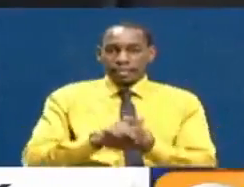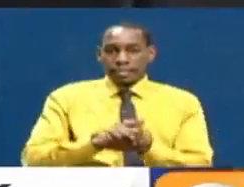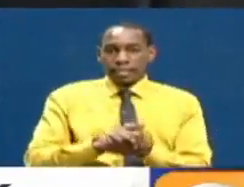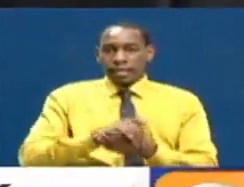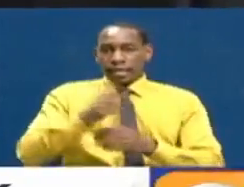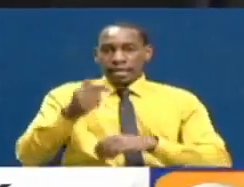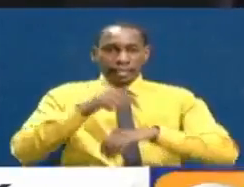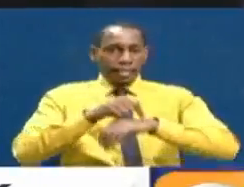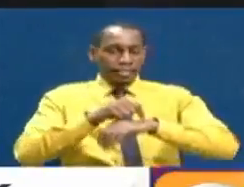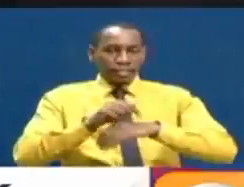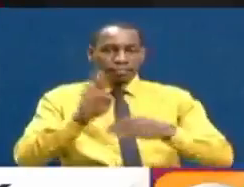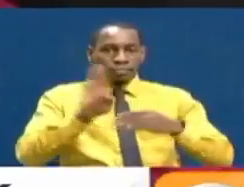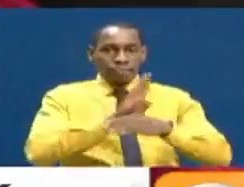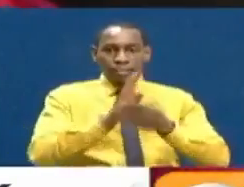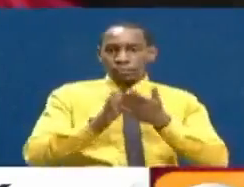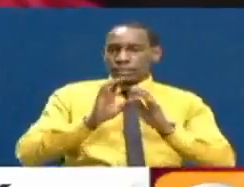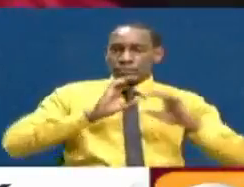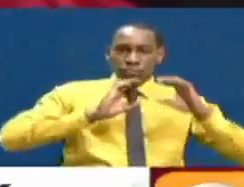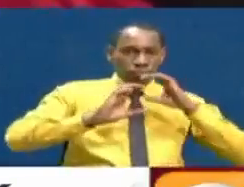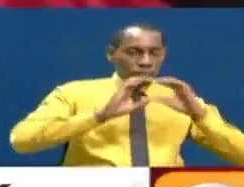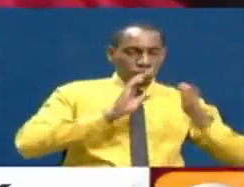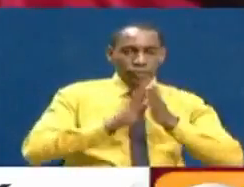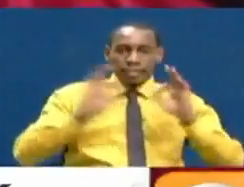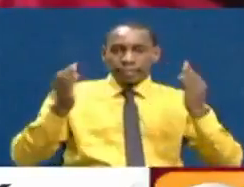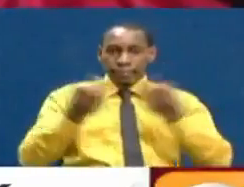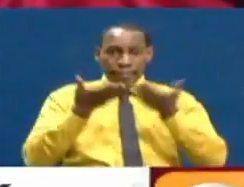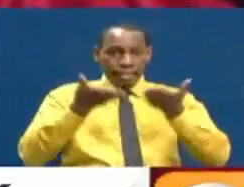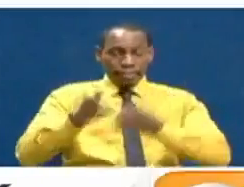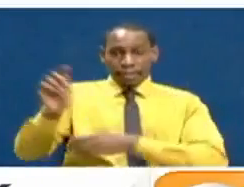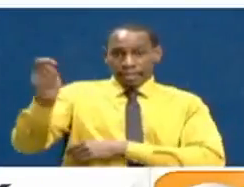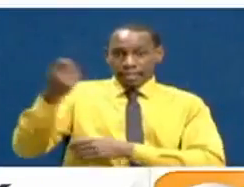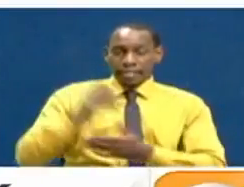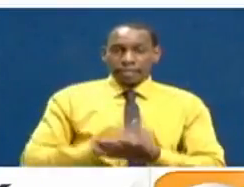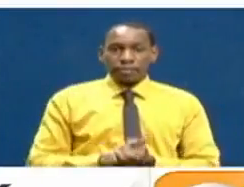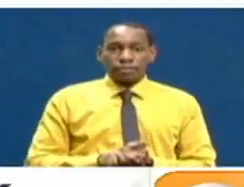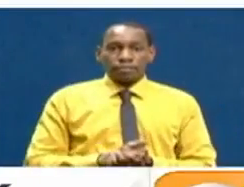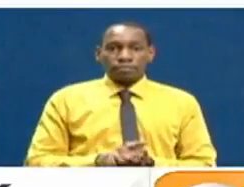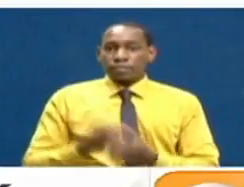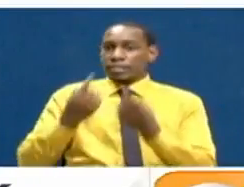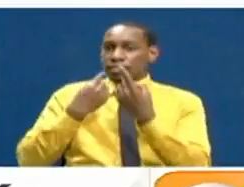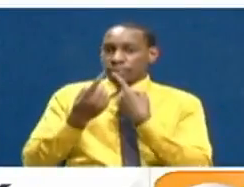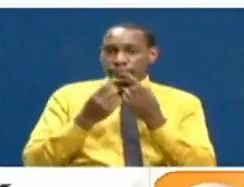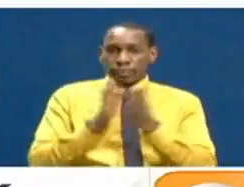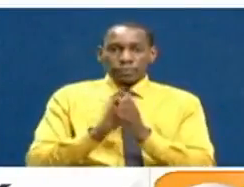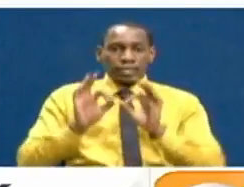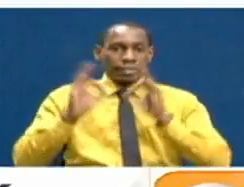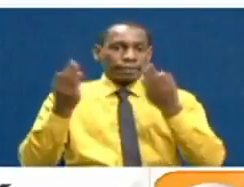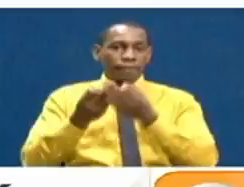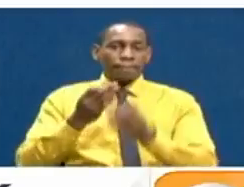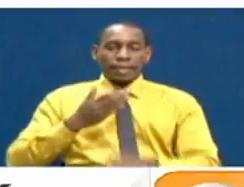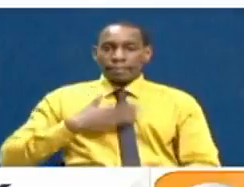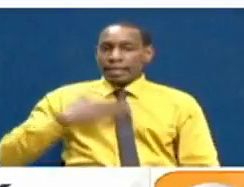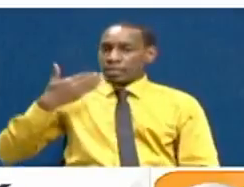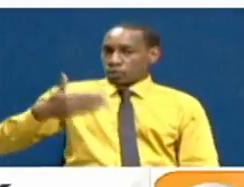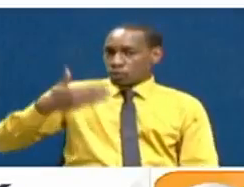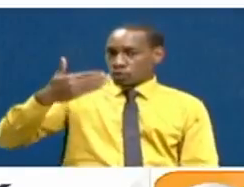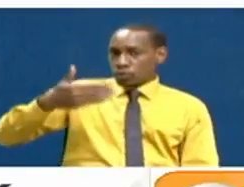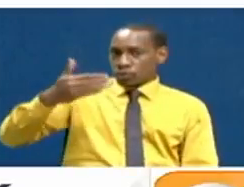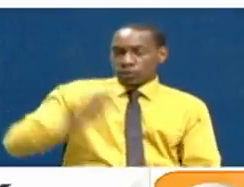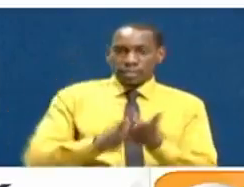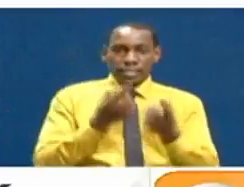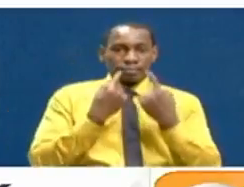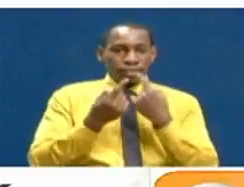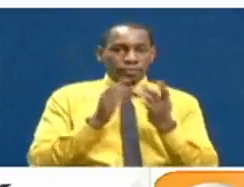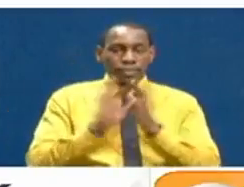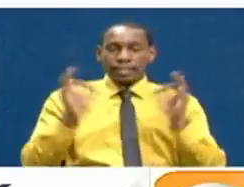free time is preoccupied with communicating with his family back in Kenya. I speak to my family a lot, you know. I speak to